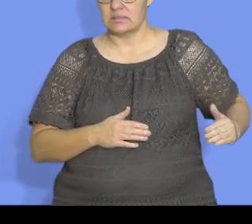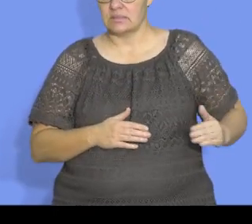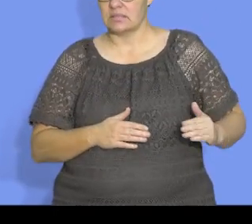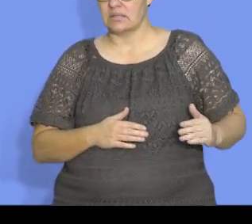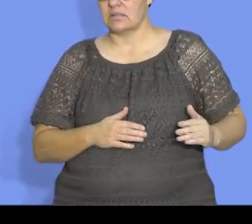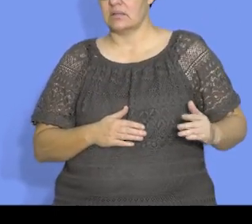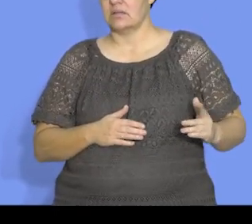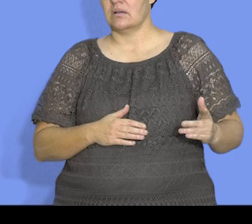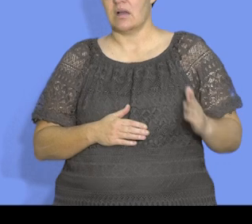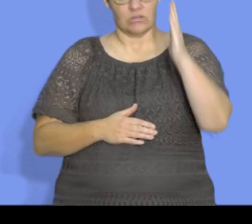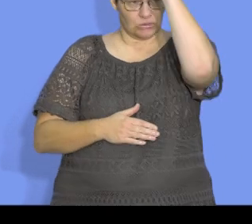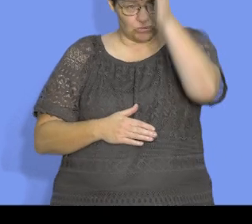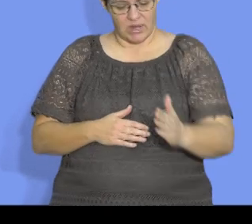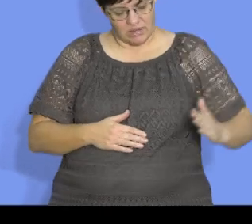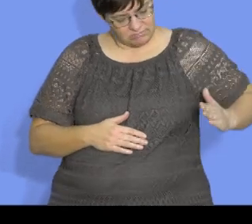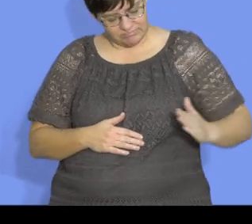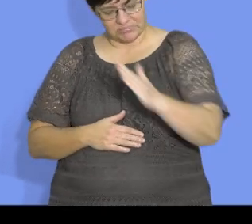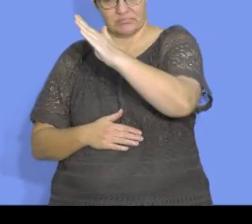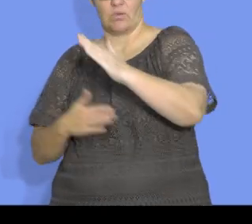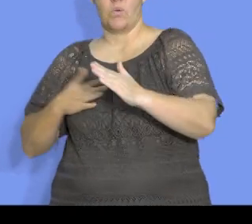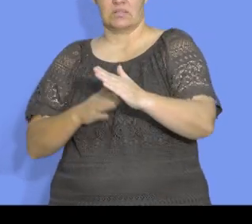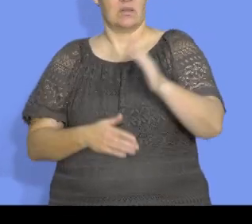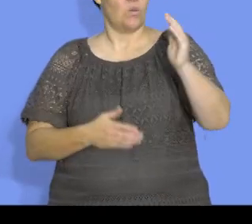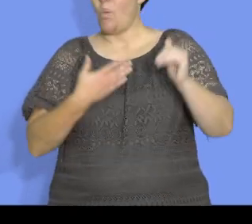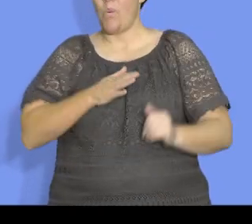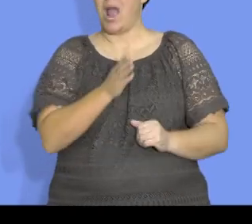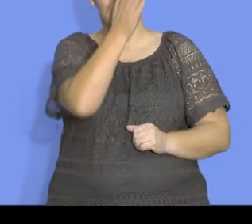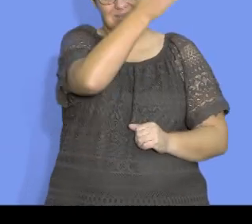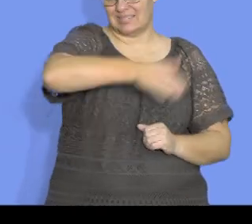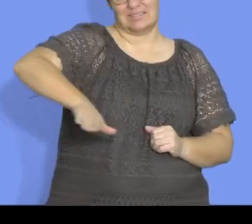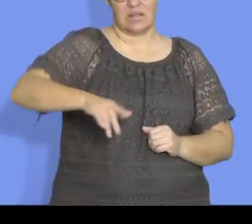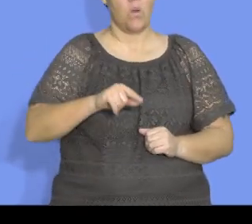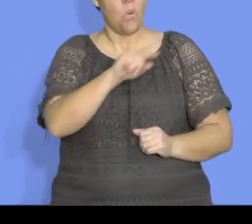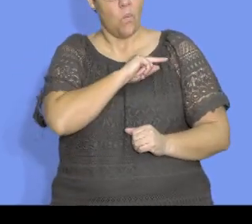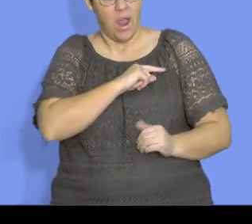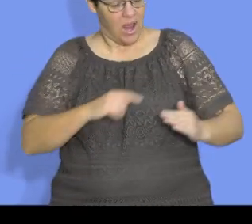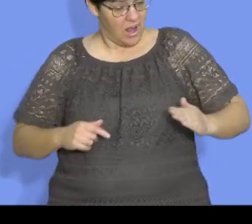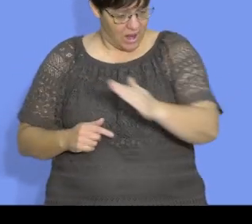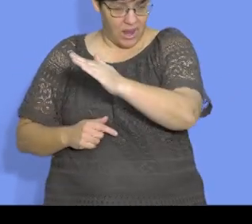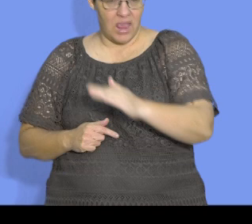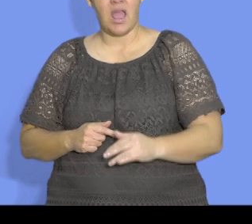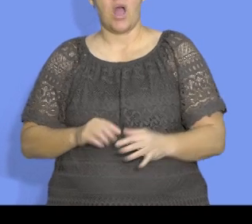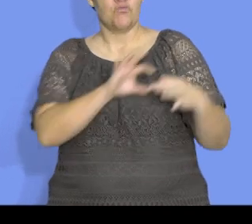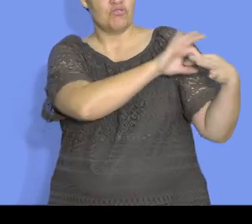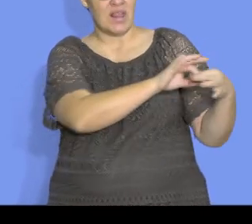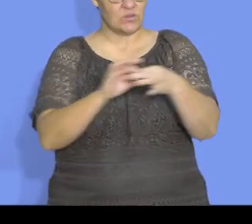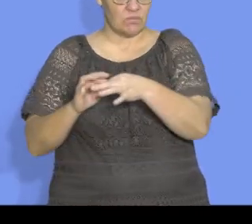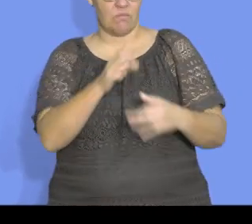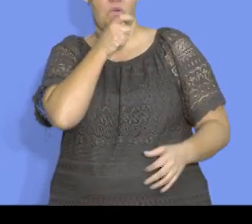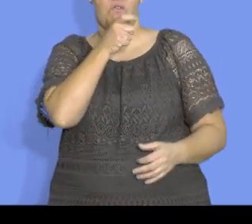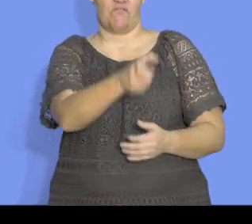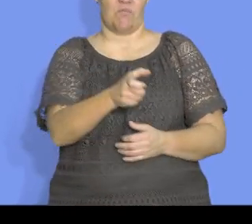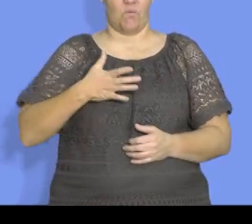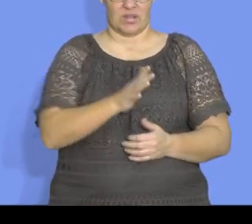that looks like this one. We're wanting a straight line graph to confirm our relationship. And